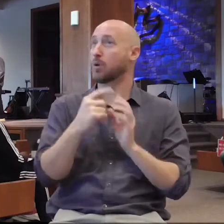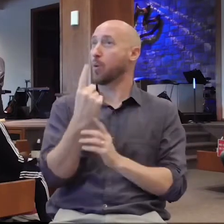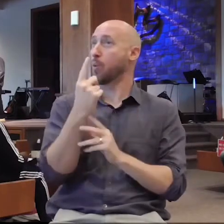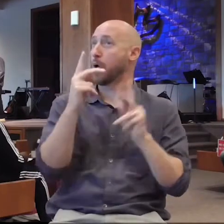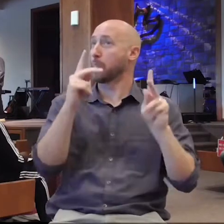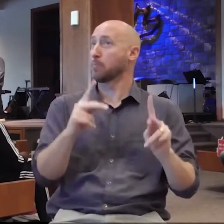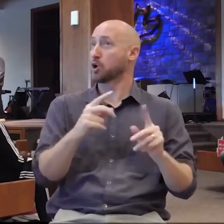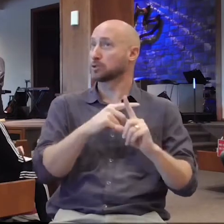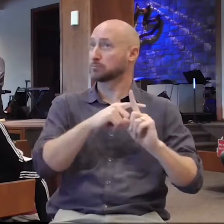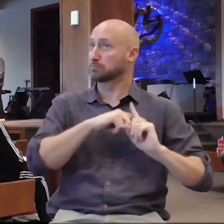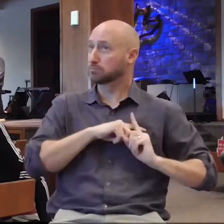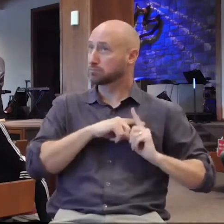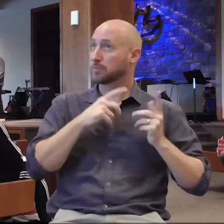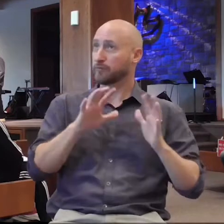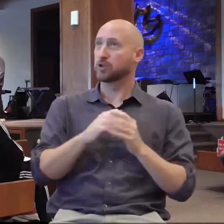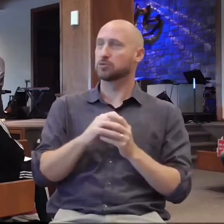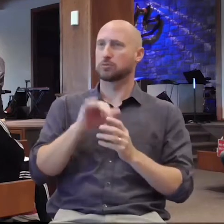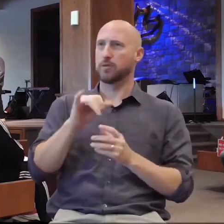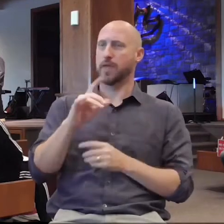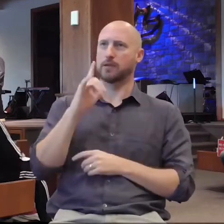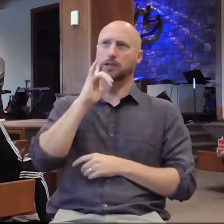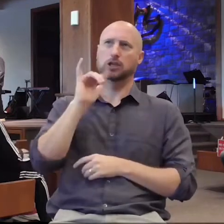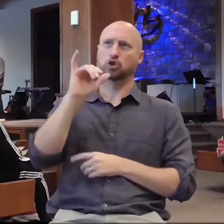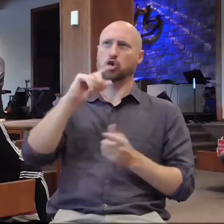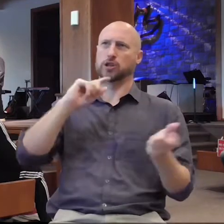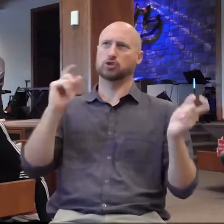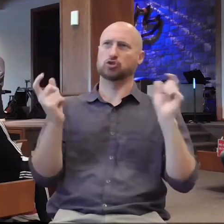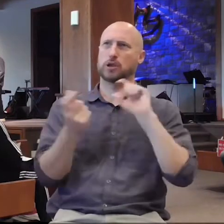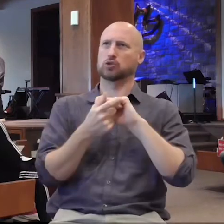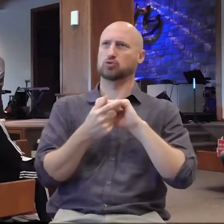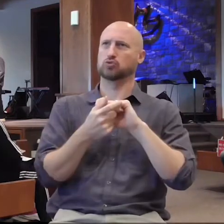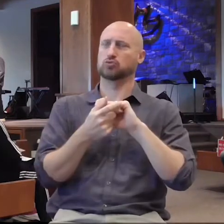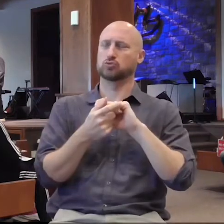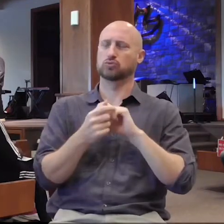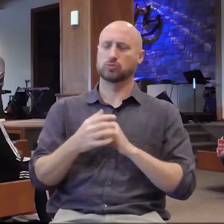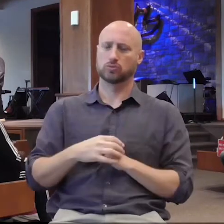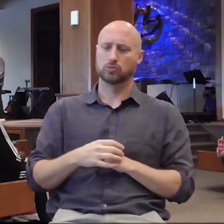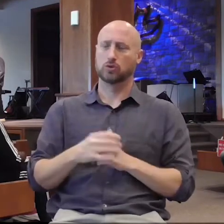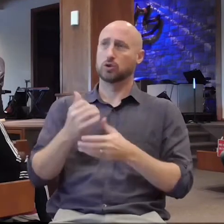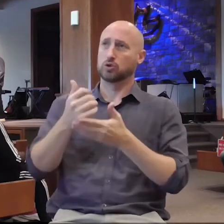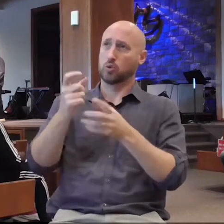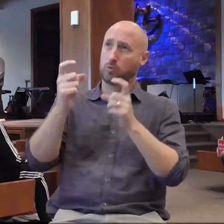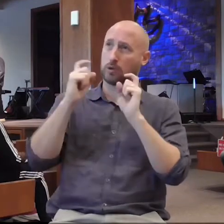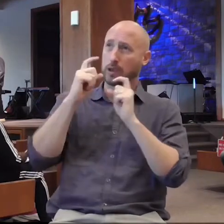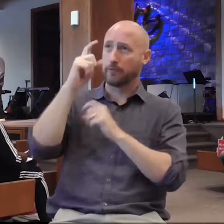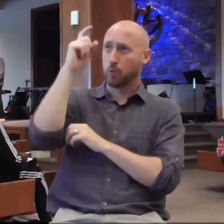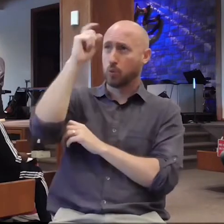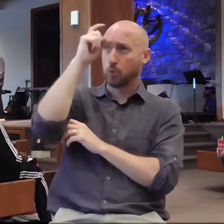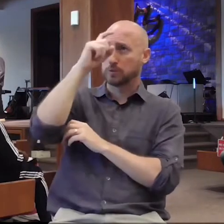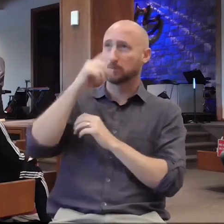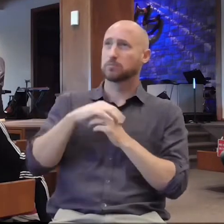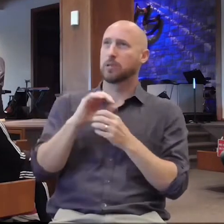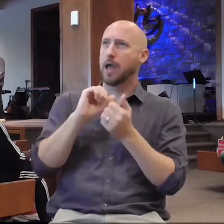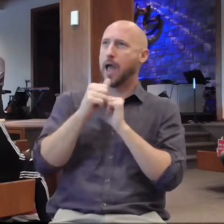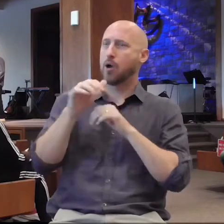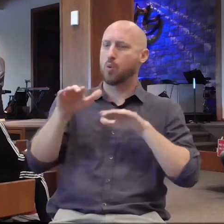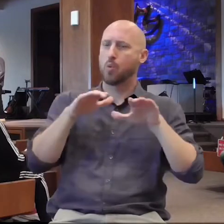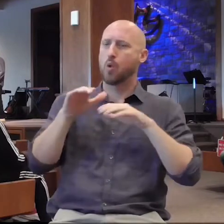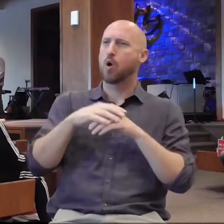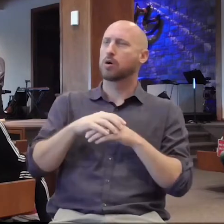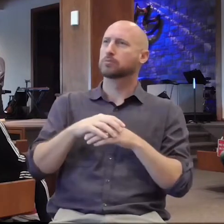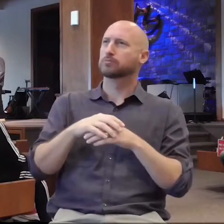is an eternity that's changed. Make us wise, Lord. Let us walk in the power of your